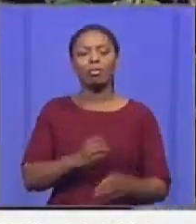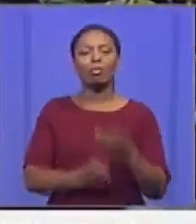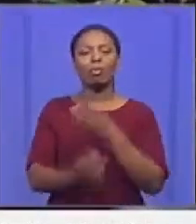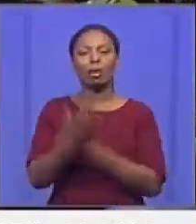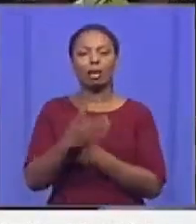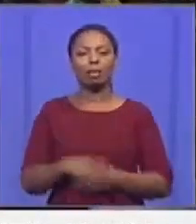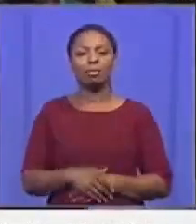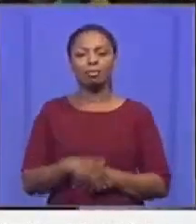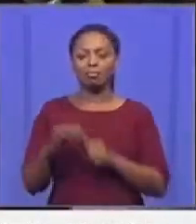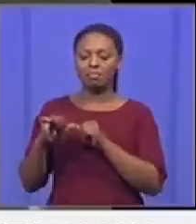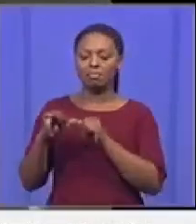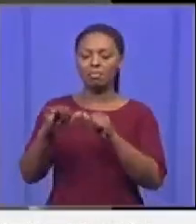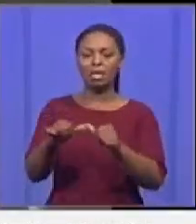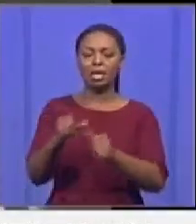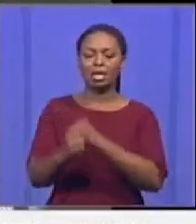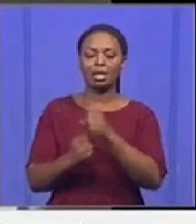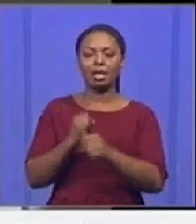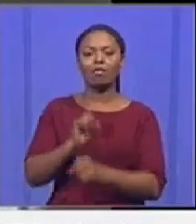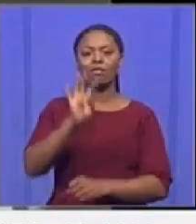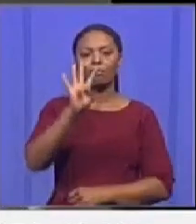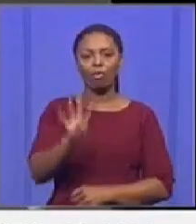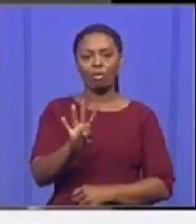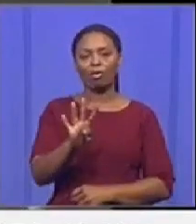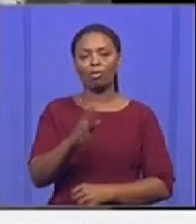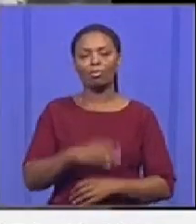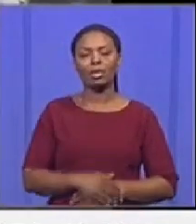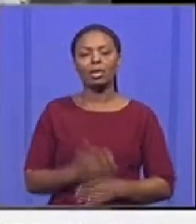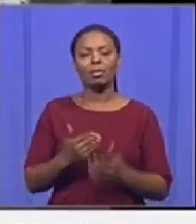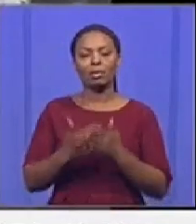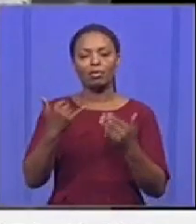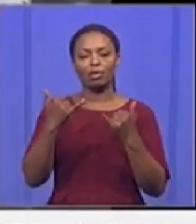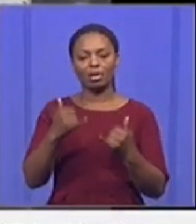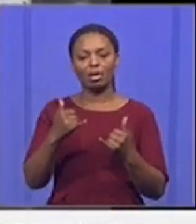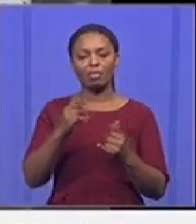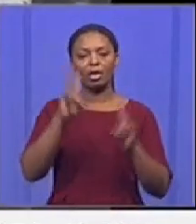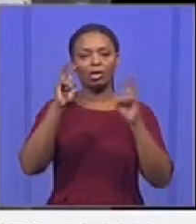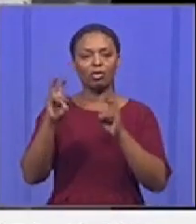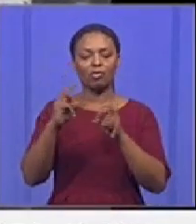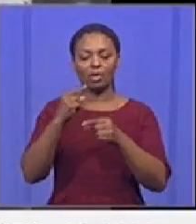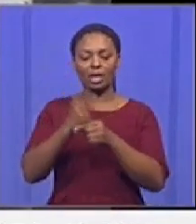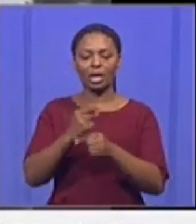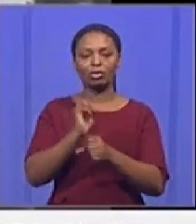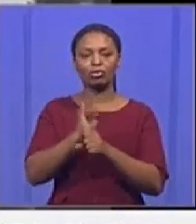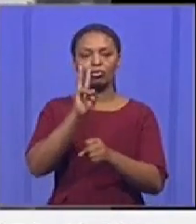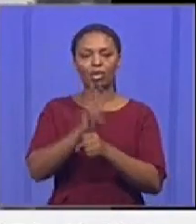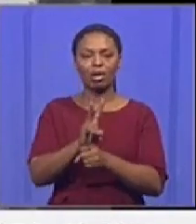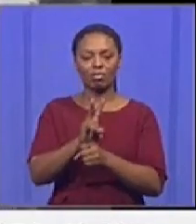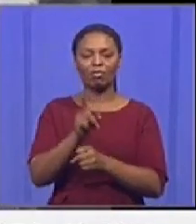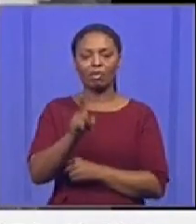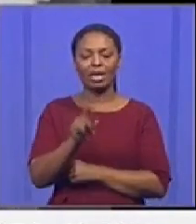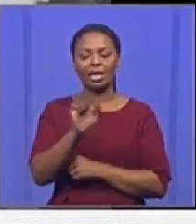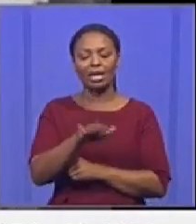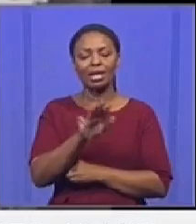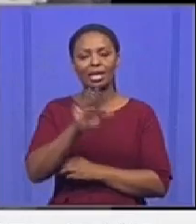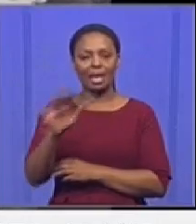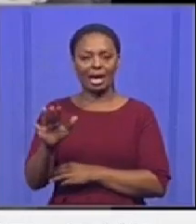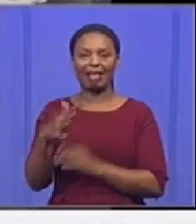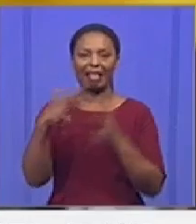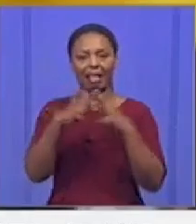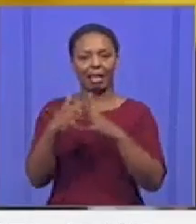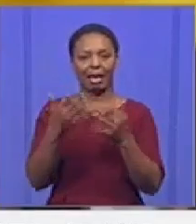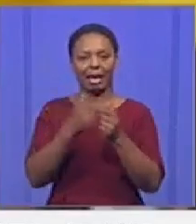ao dingwaga di le 4 pele ga go runya ga tlhatlharuane e ka ga dipholo tsa grade 12 ka 1999. O ne a boa moraga